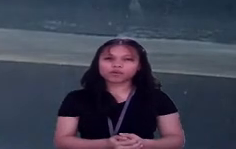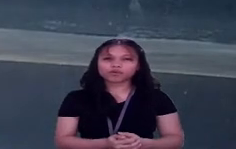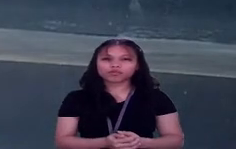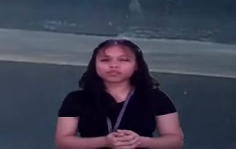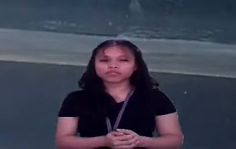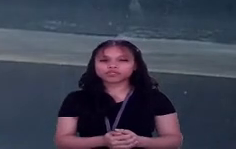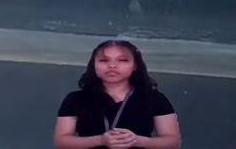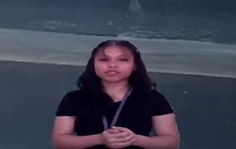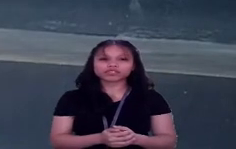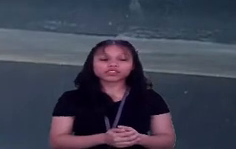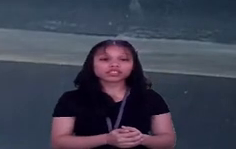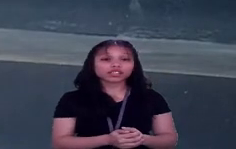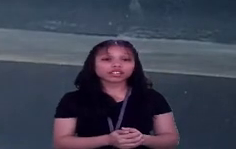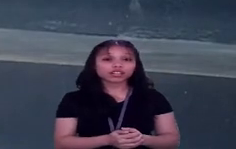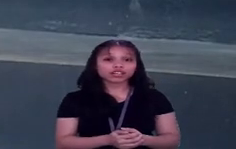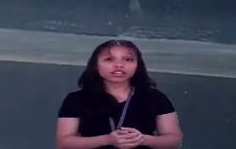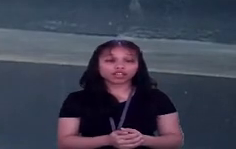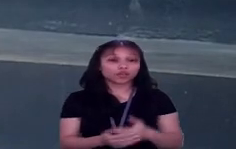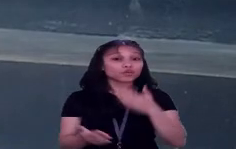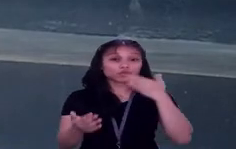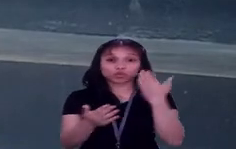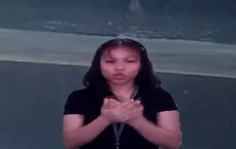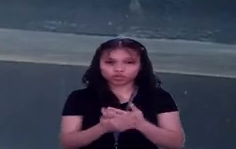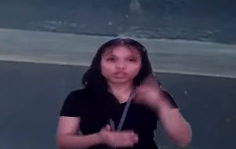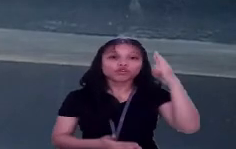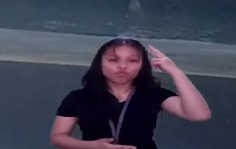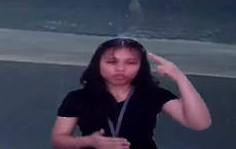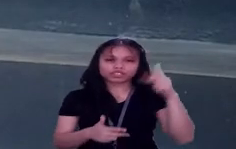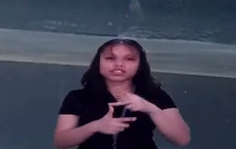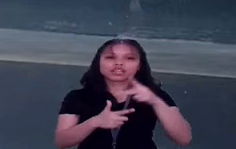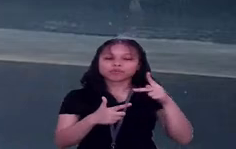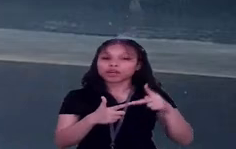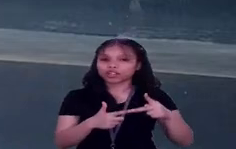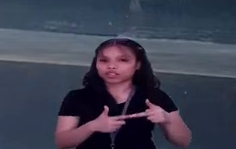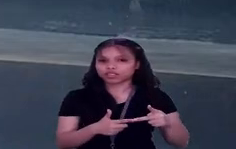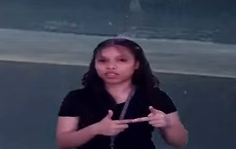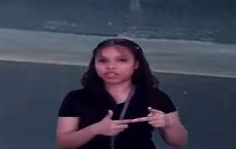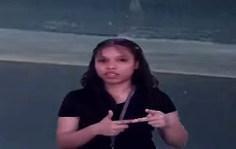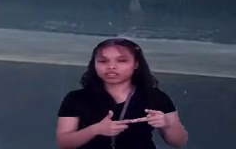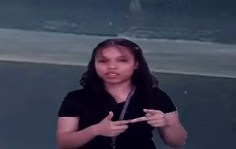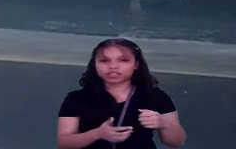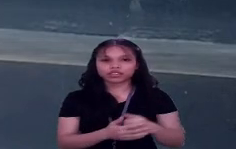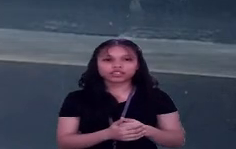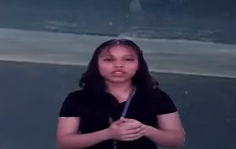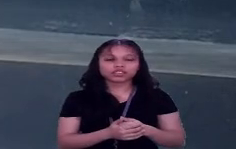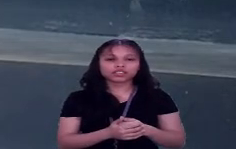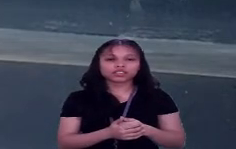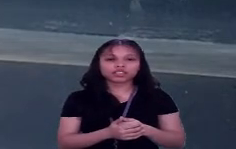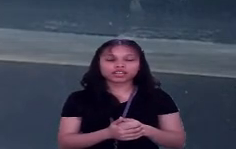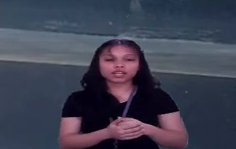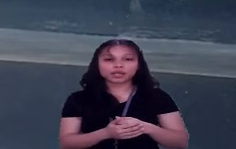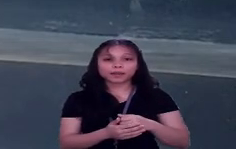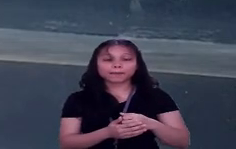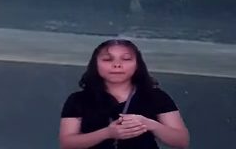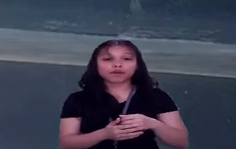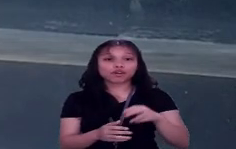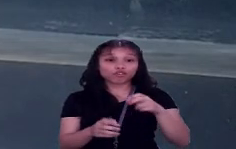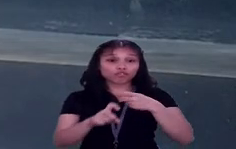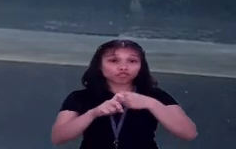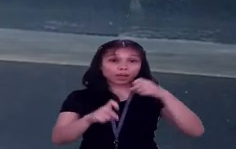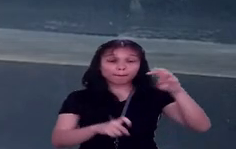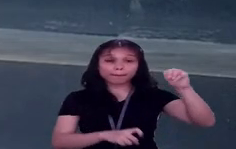people. A good reason to partner with us and even help us there. No? I'm coming from Bethany Baptist Church,